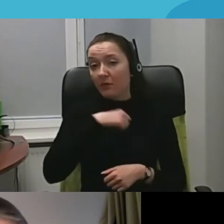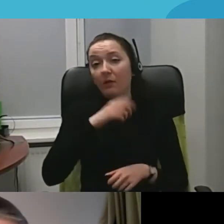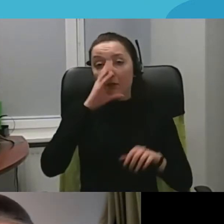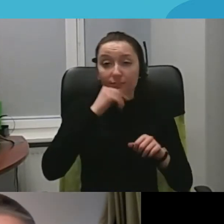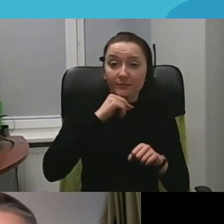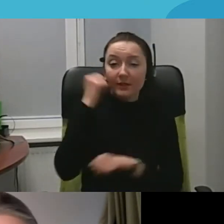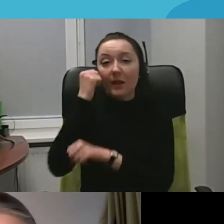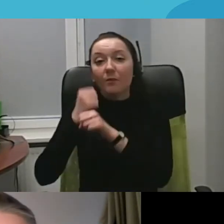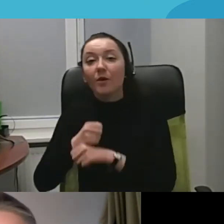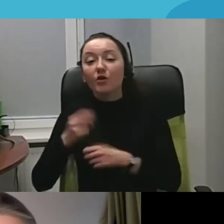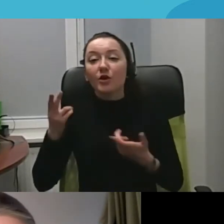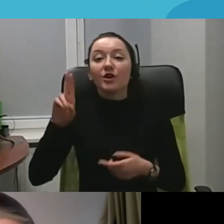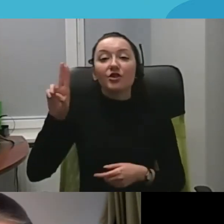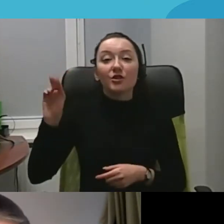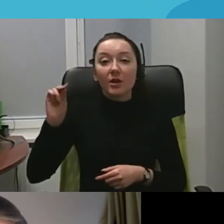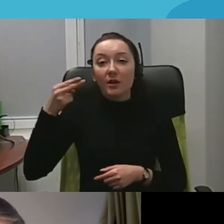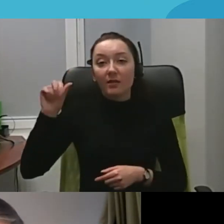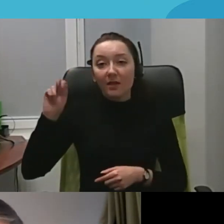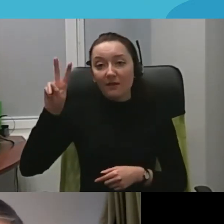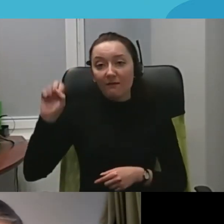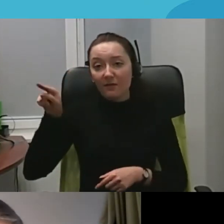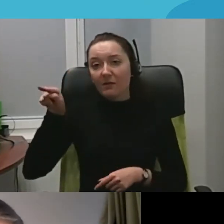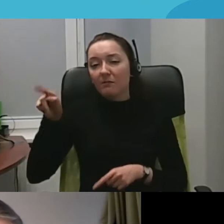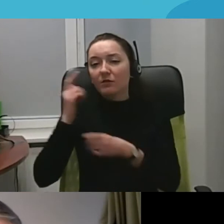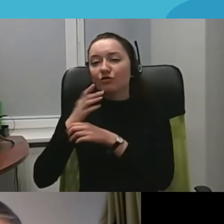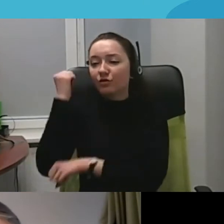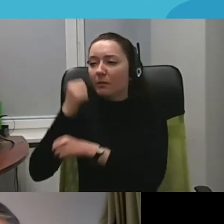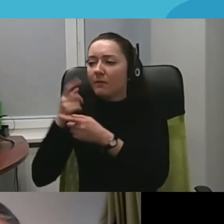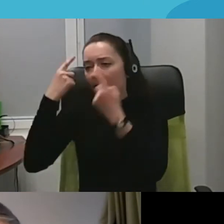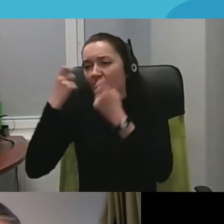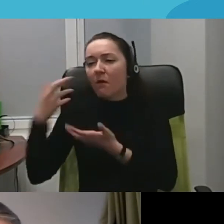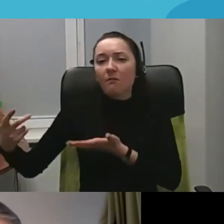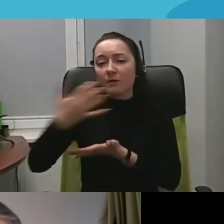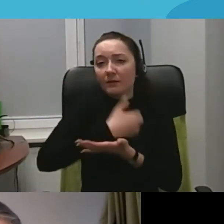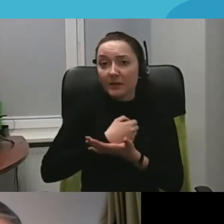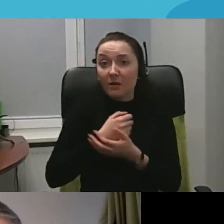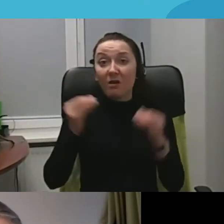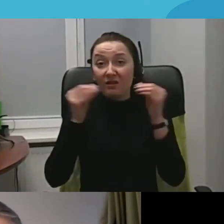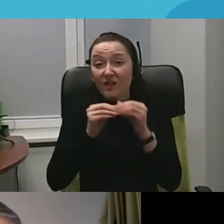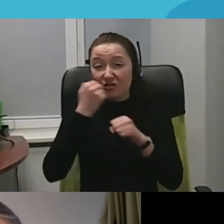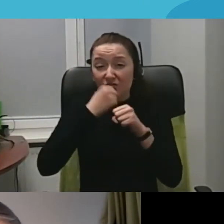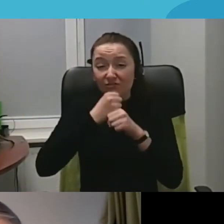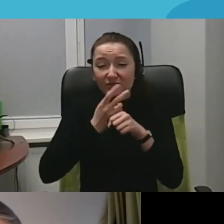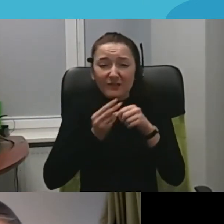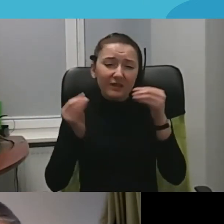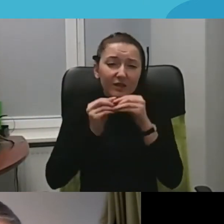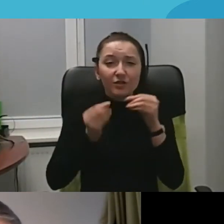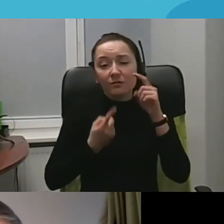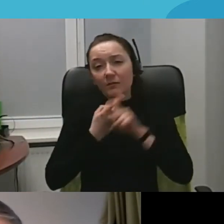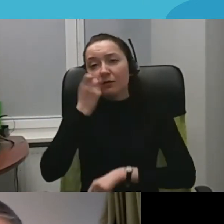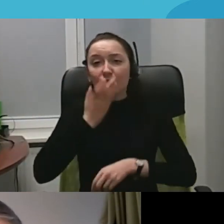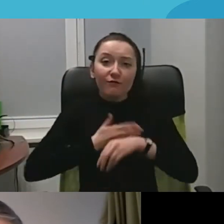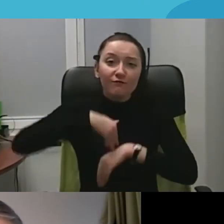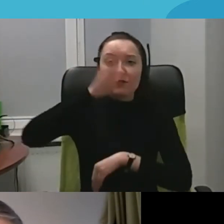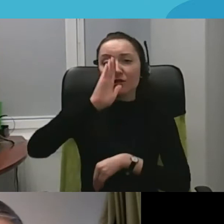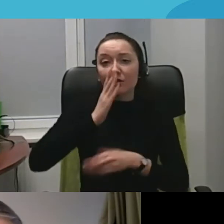work has been multiplied by 10 since August. So the first thing we do upon receiving such information or allegations